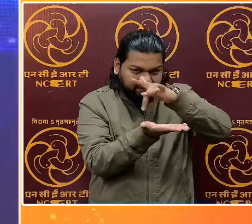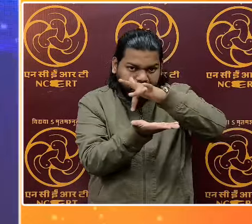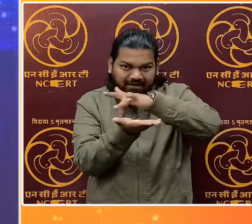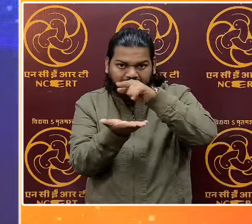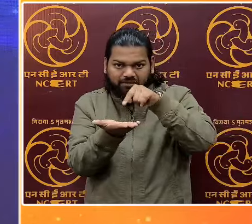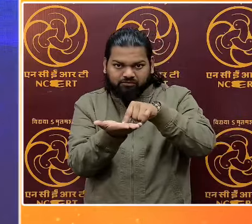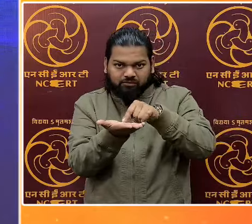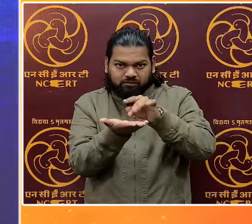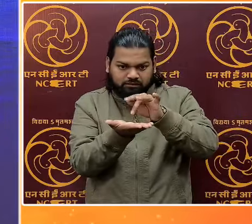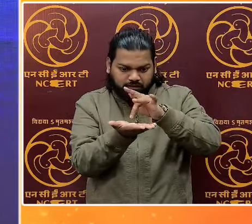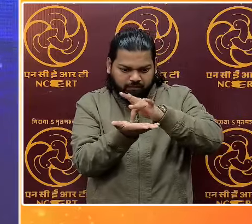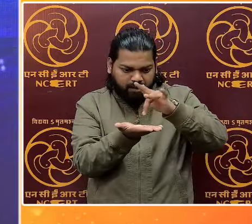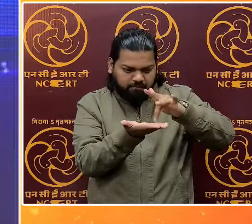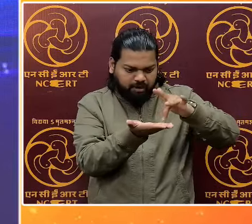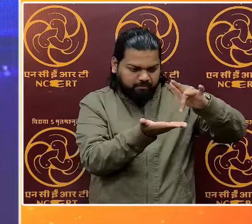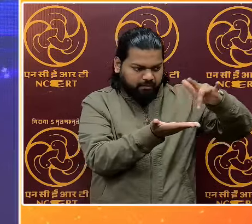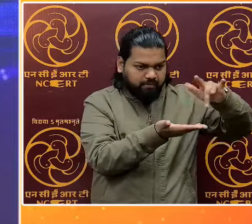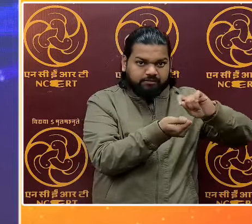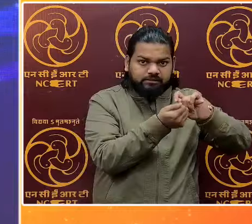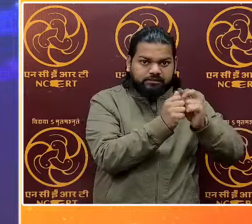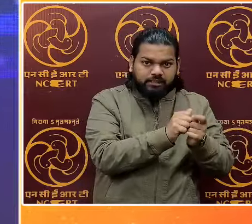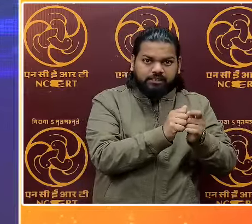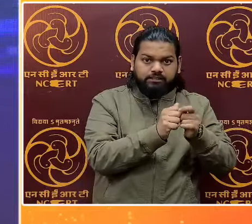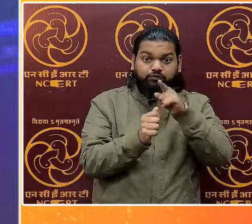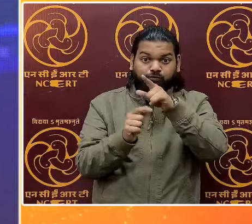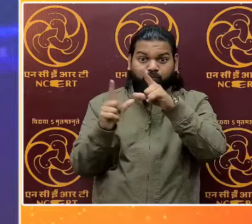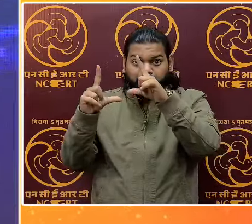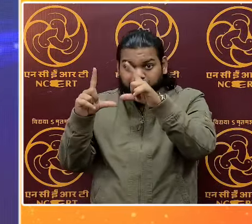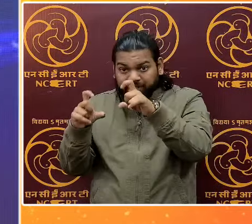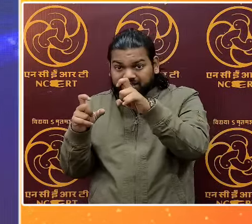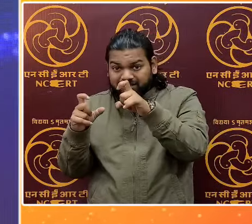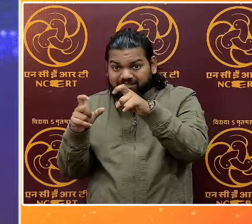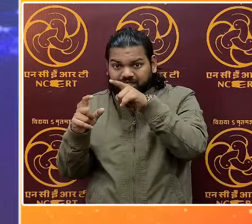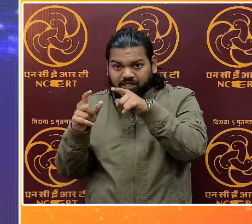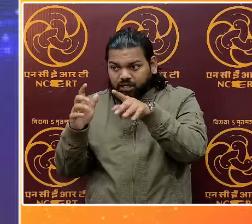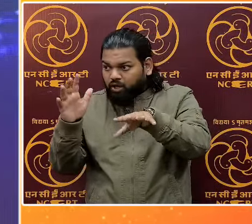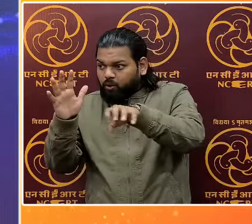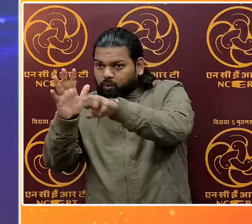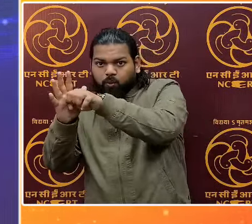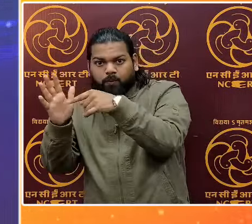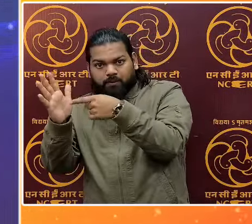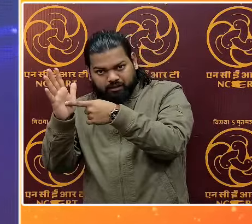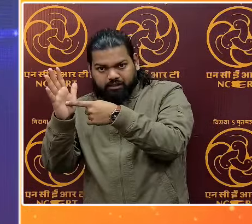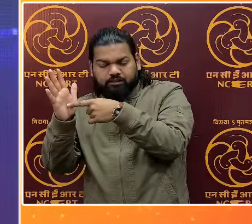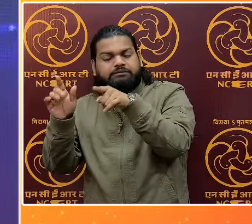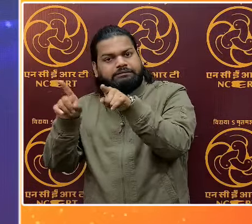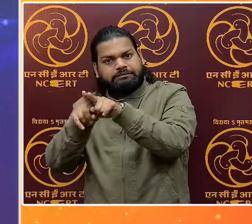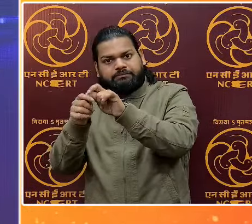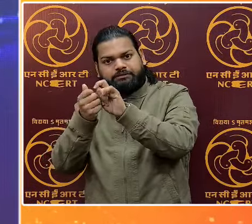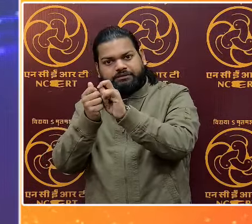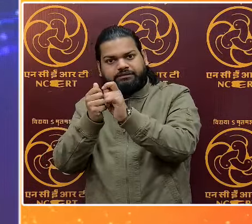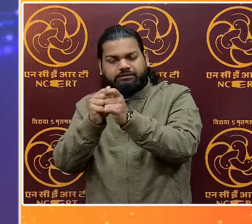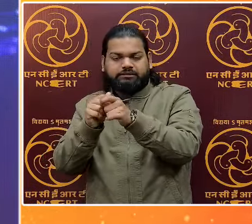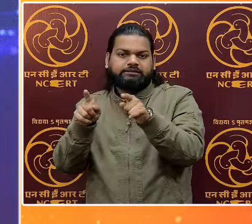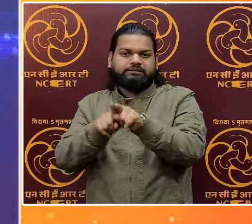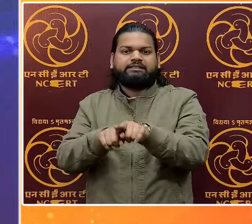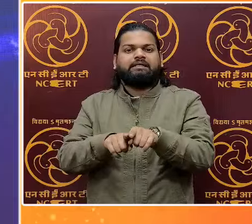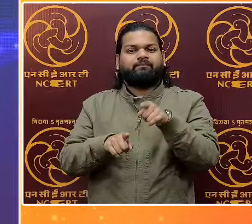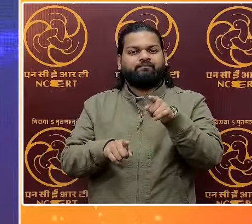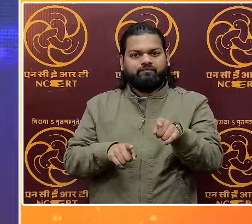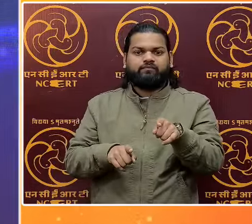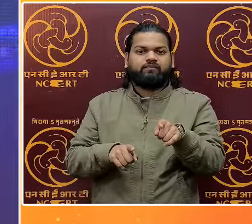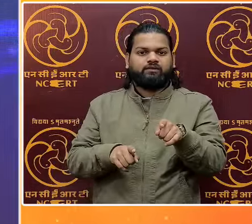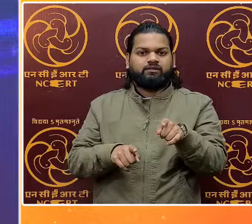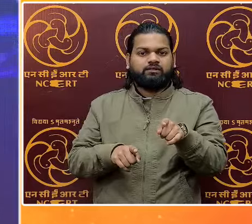image formed changes, right? One more point to note here is the image formed by convex lens, it